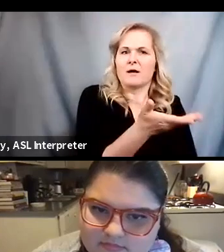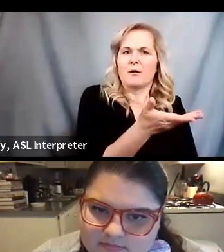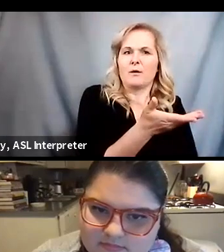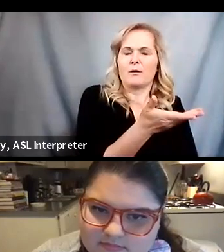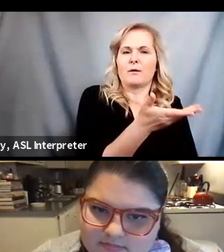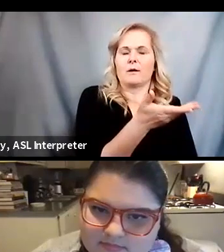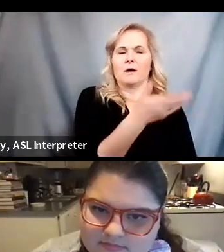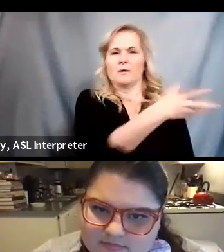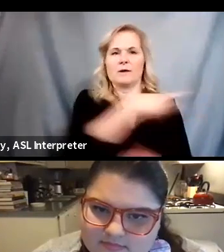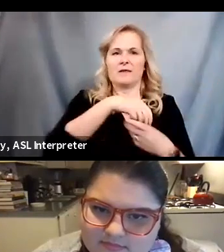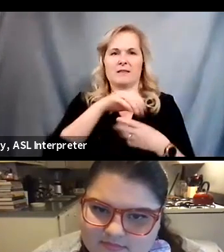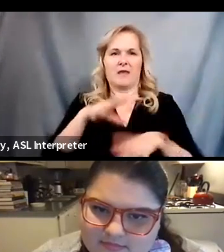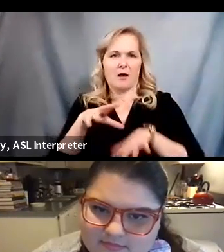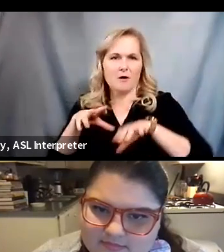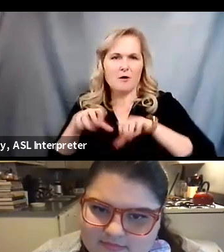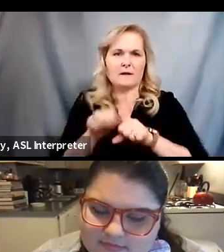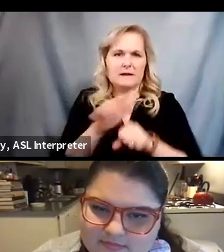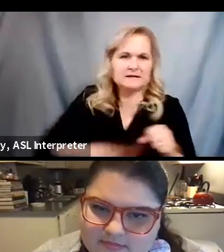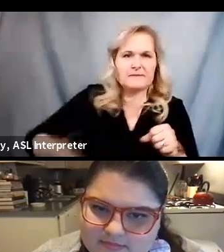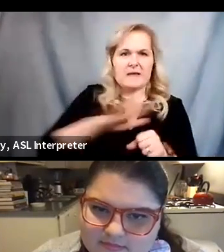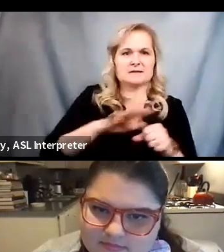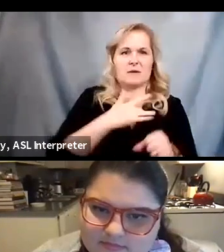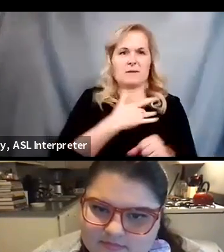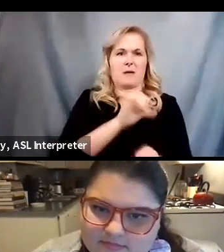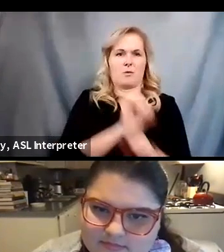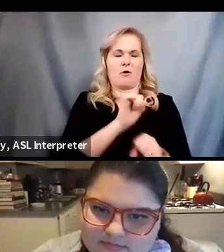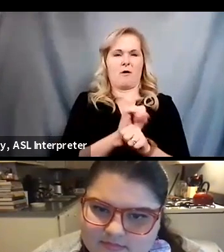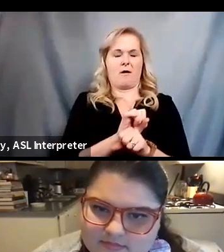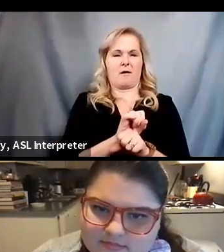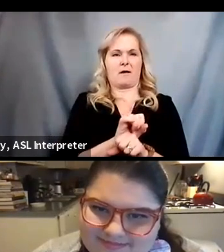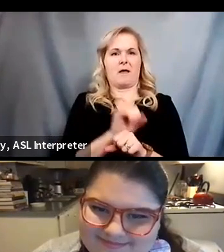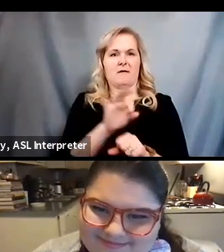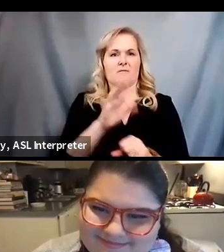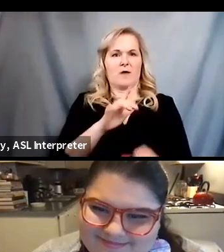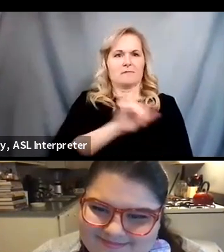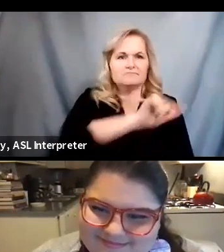within the colonized spaces that we work within. Check.